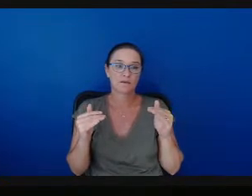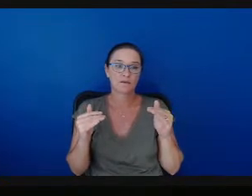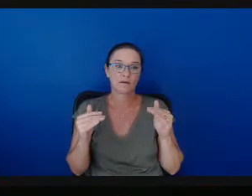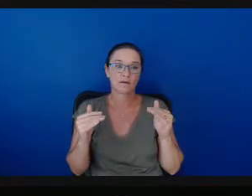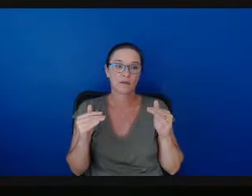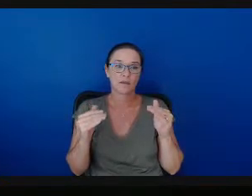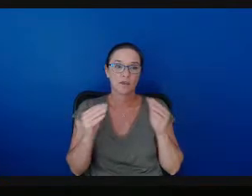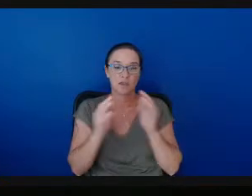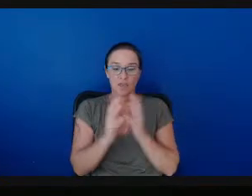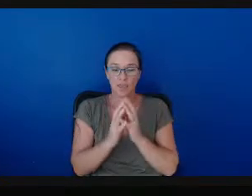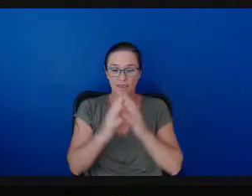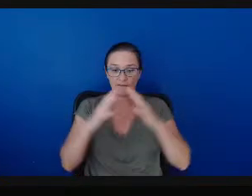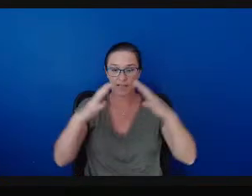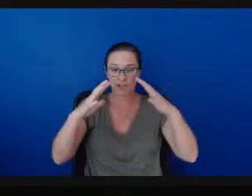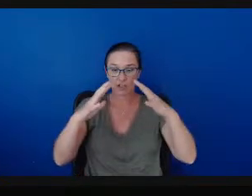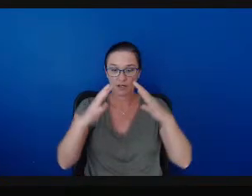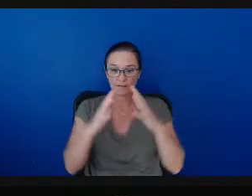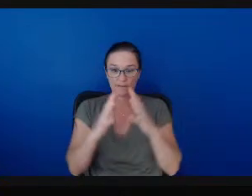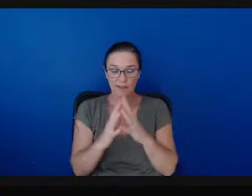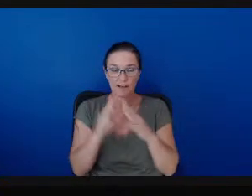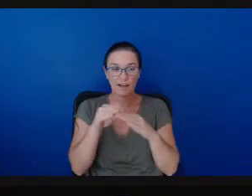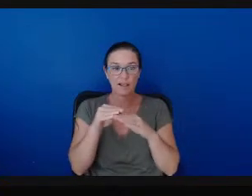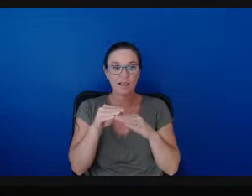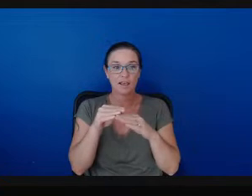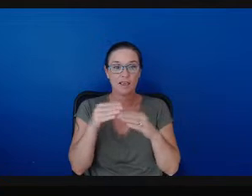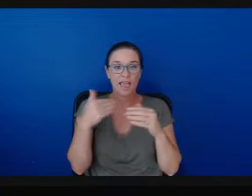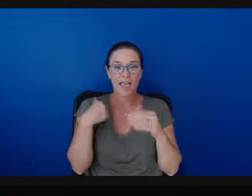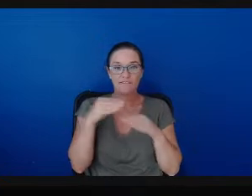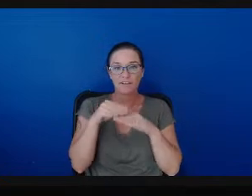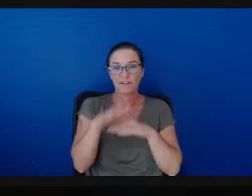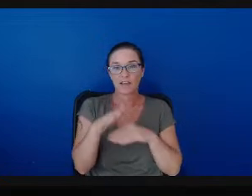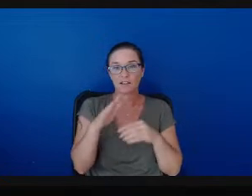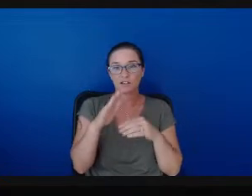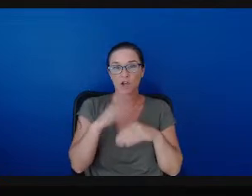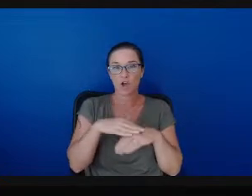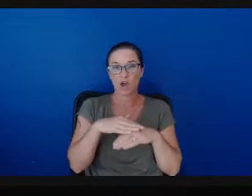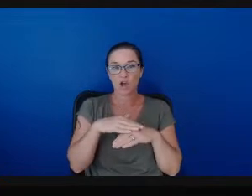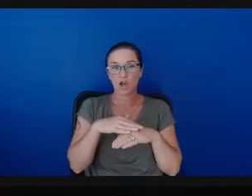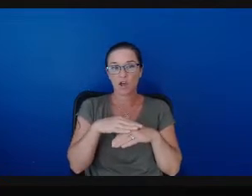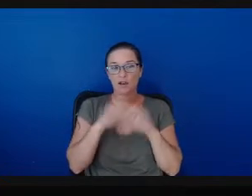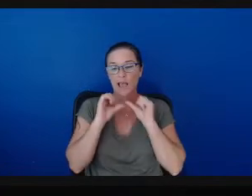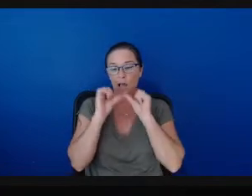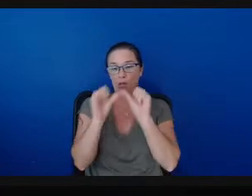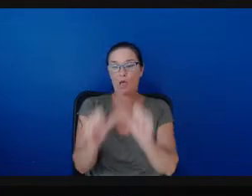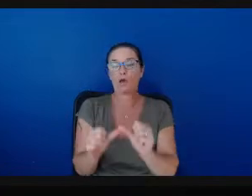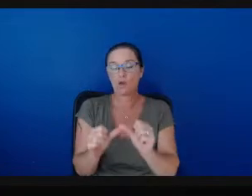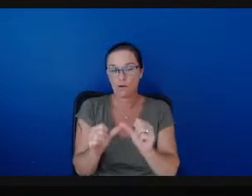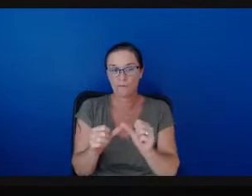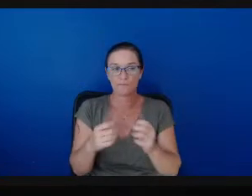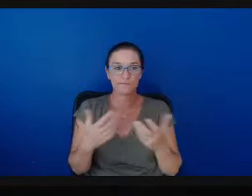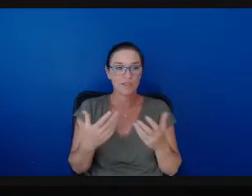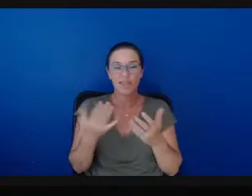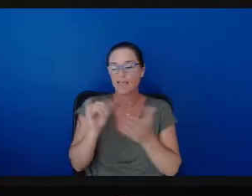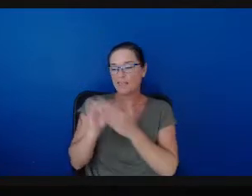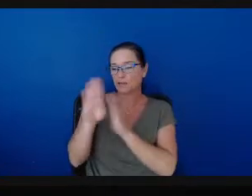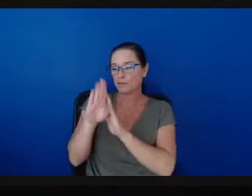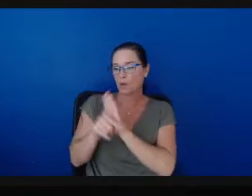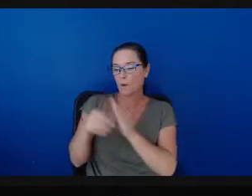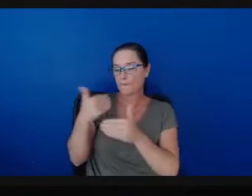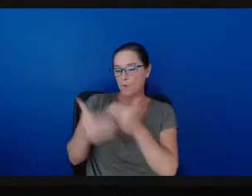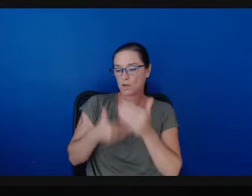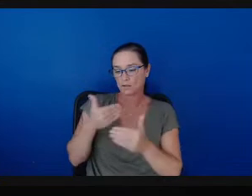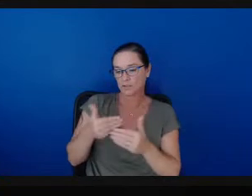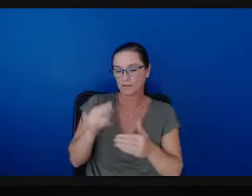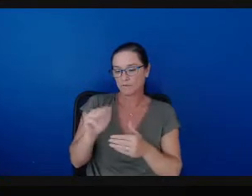inflation deflation have an effect on how long the eruption will last? Not necessarily. The inflation deflation is more of a background process of the